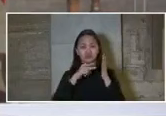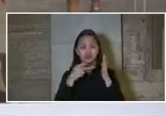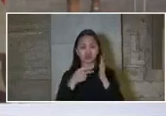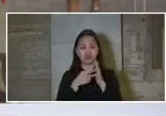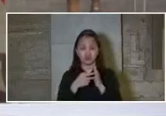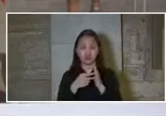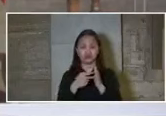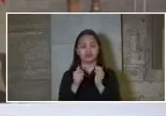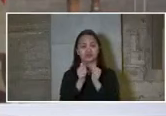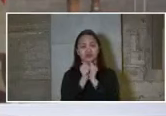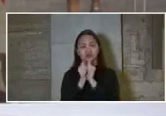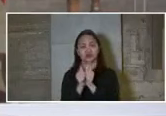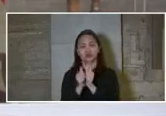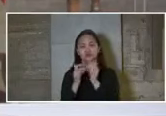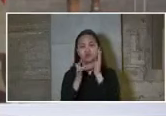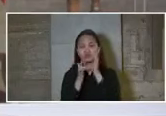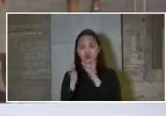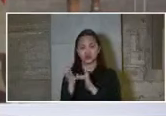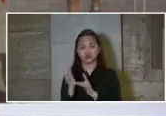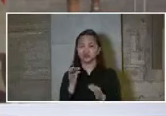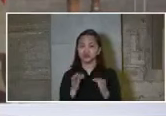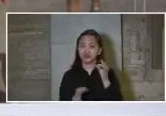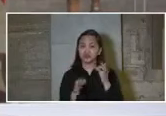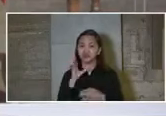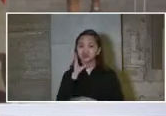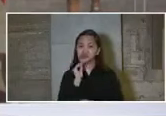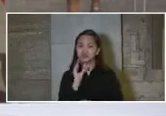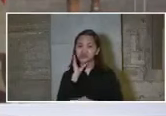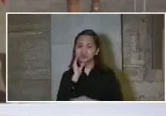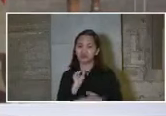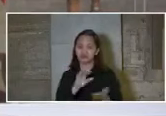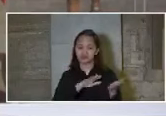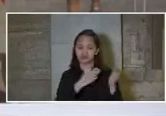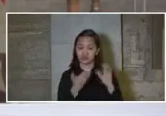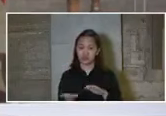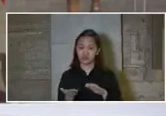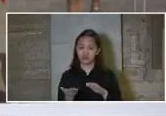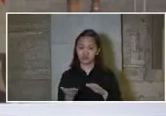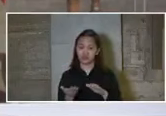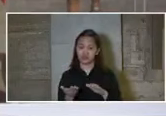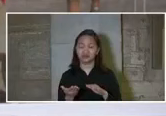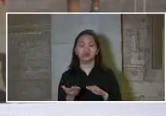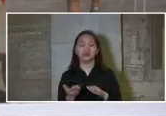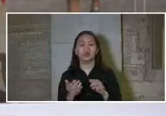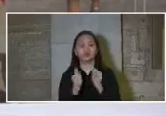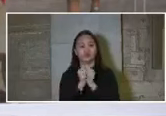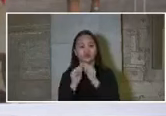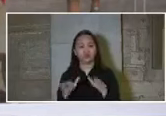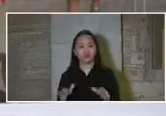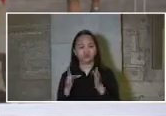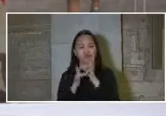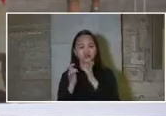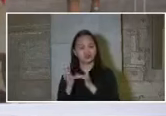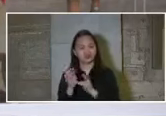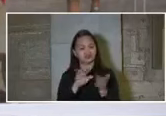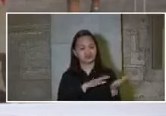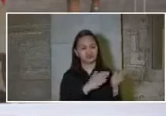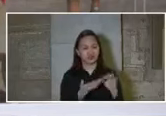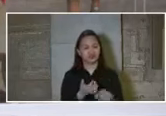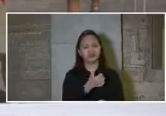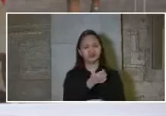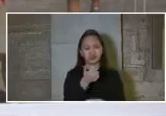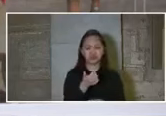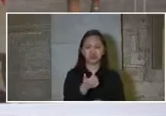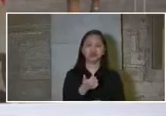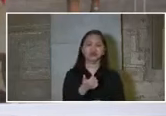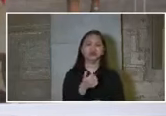Jesus. If we experience death without Jesus, death in any other form,